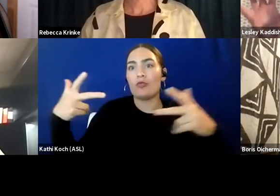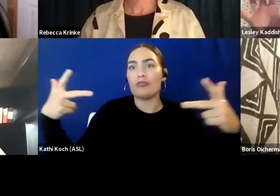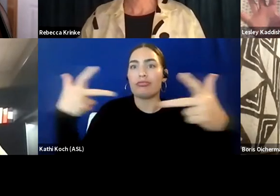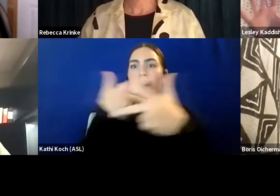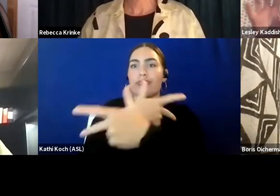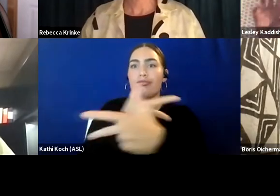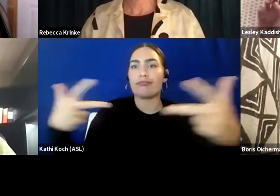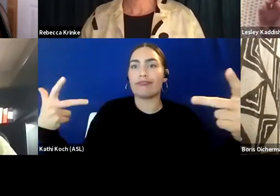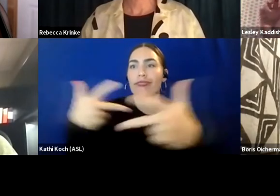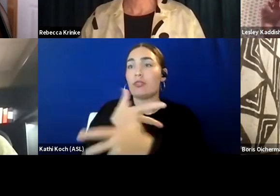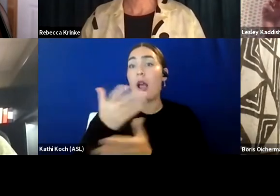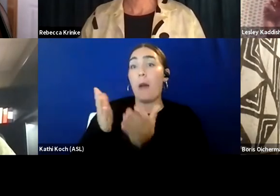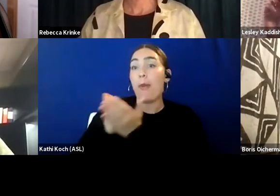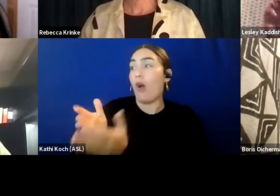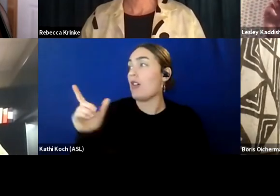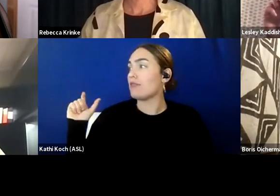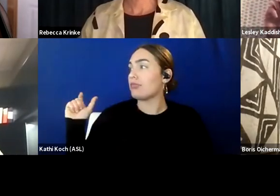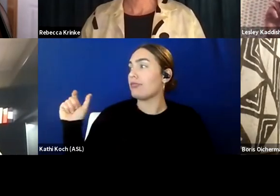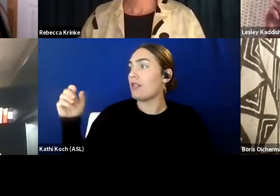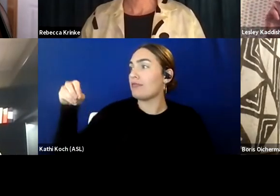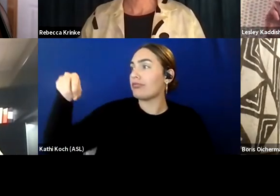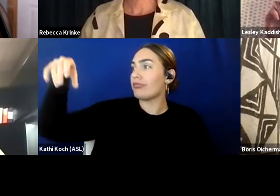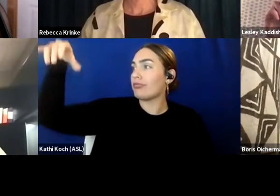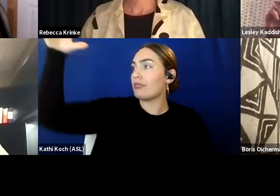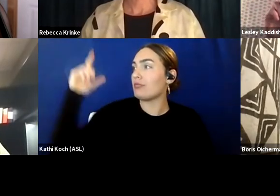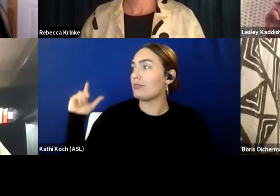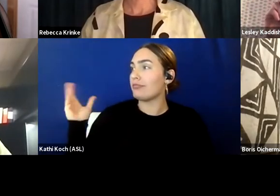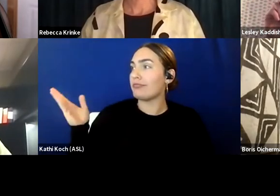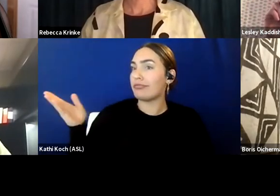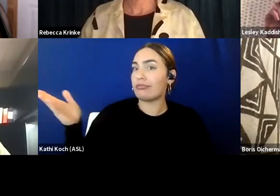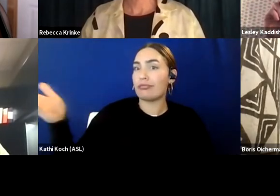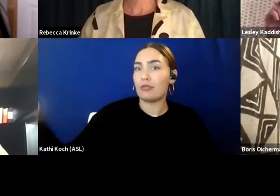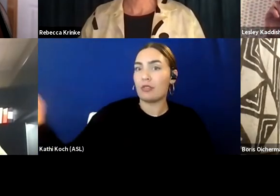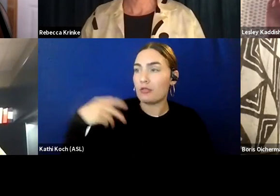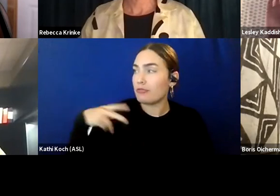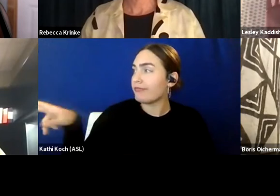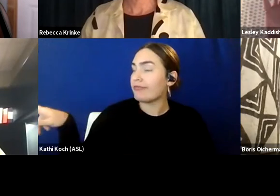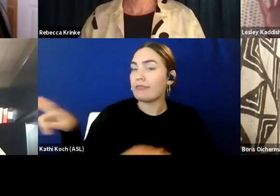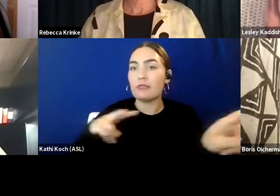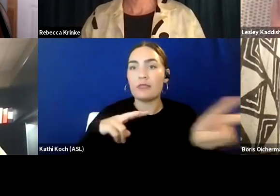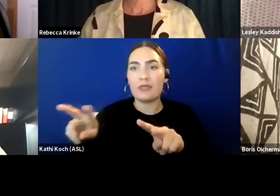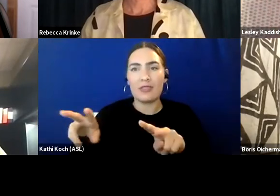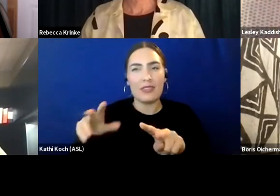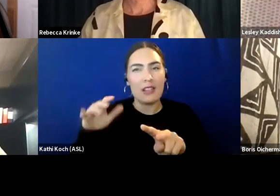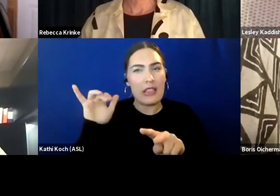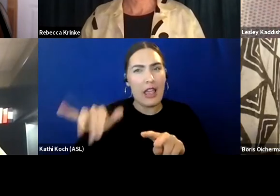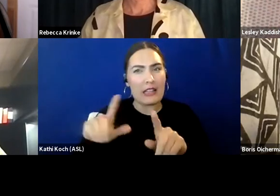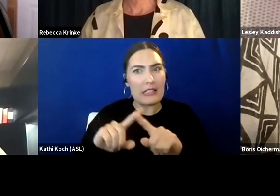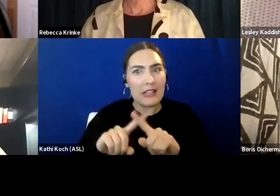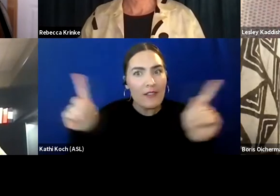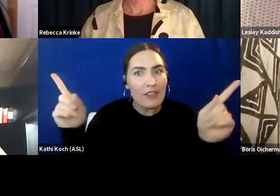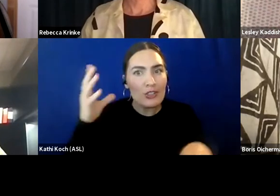fog horns going means that the music that I heard you do, Rebecca M, is inseparable from